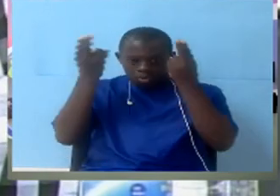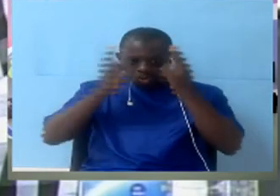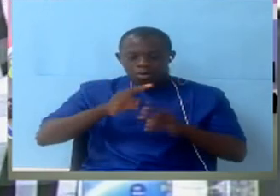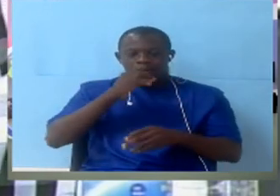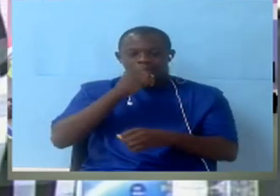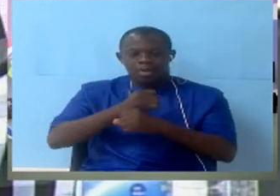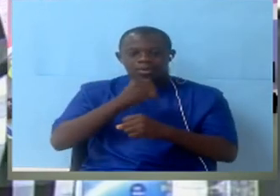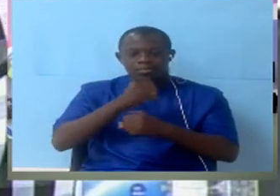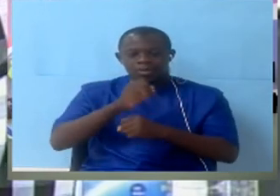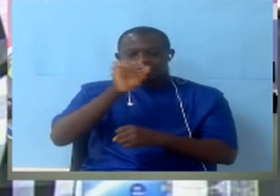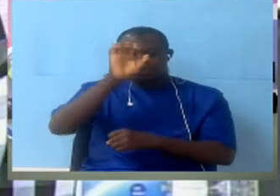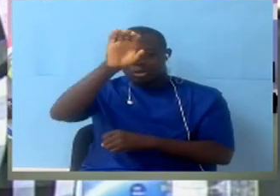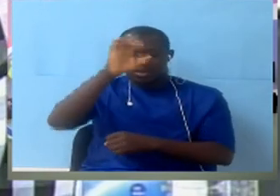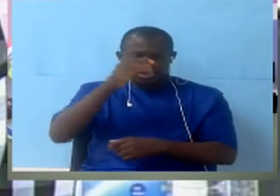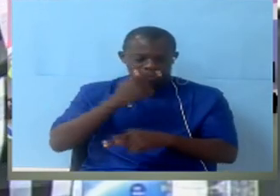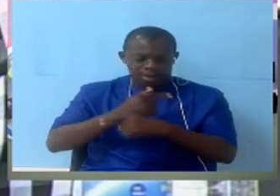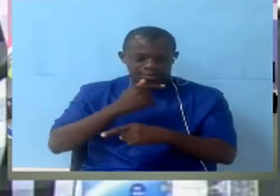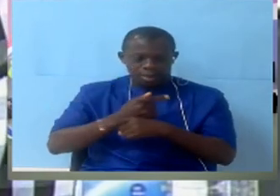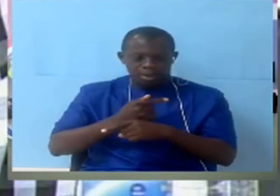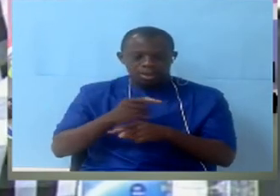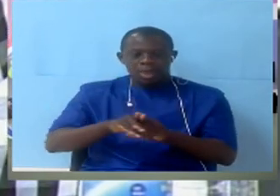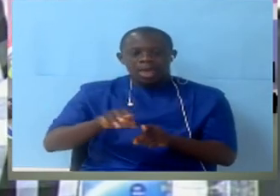law which can develop this